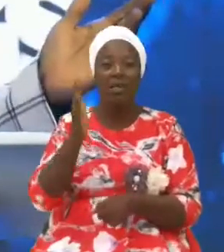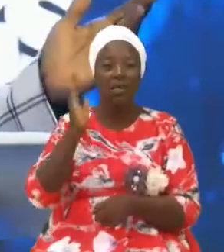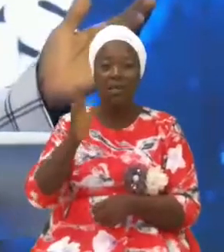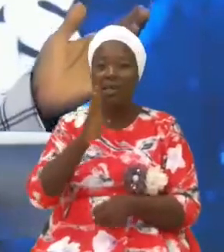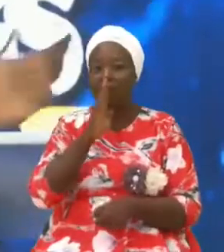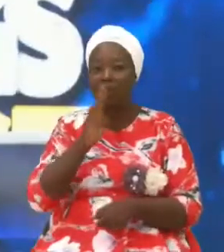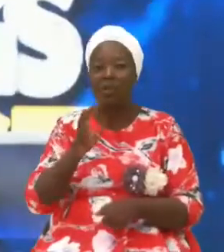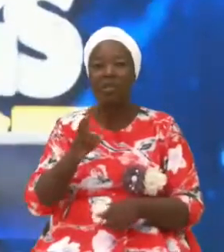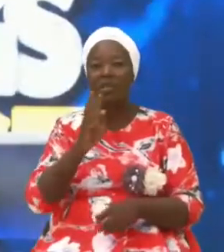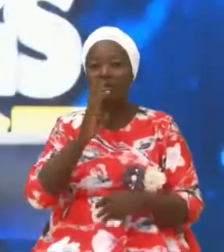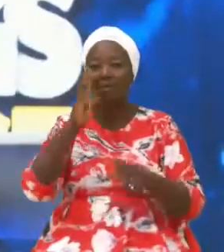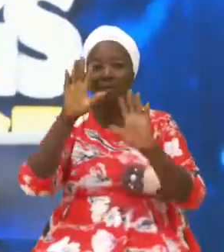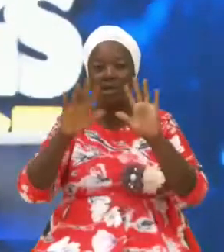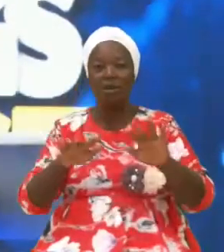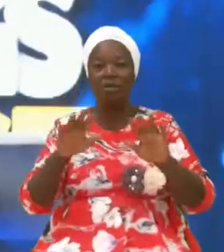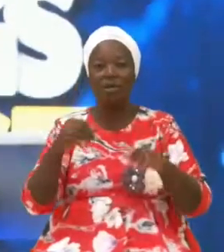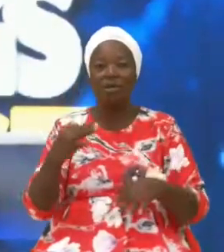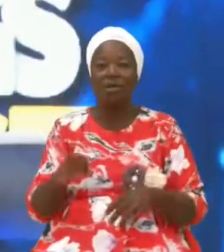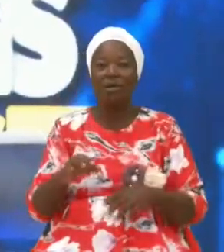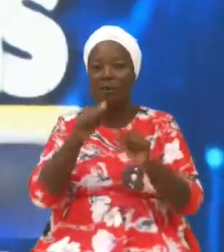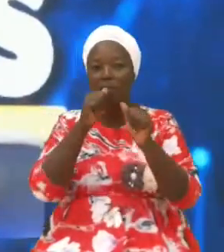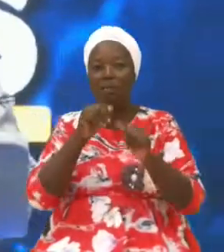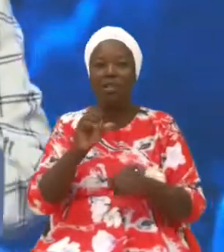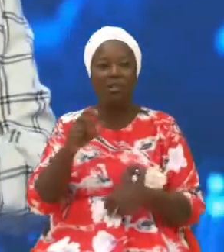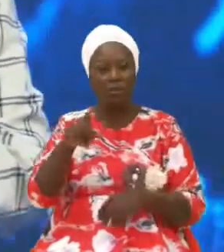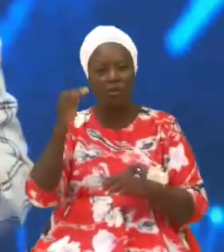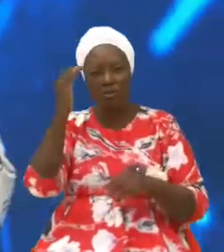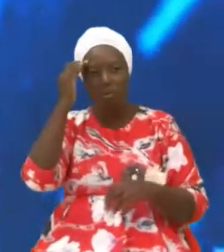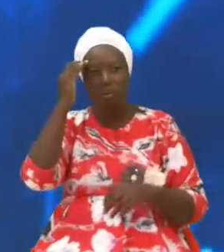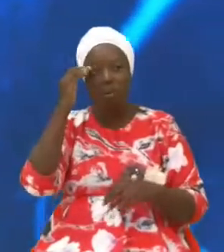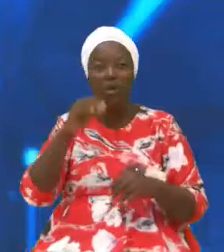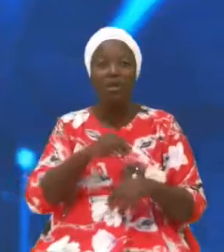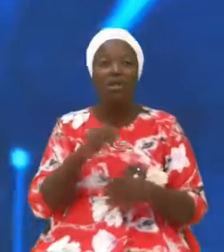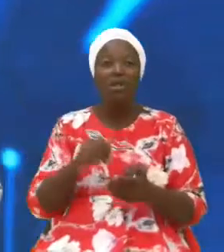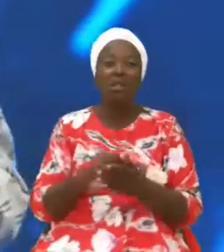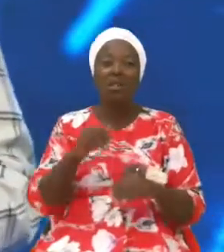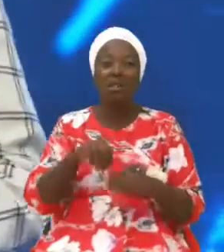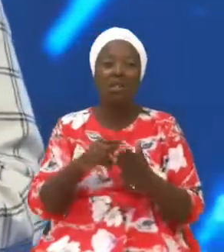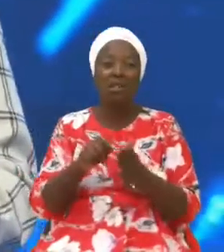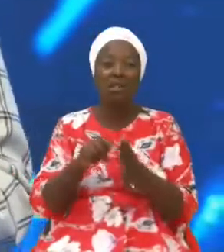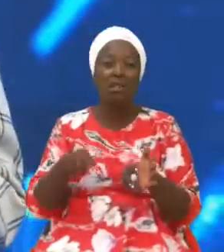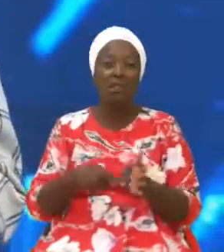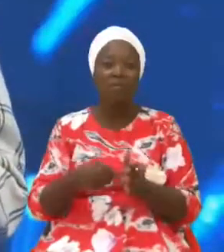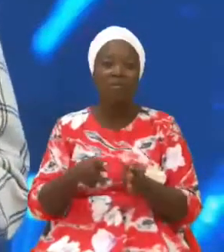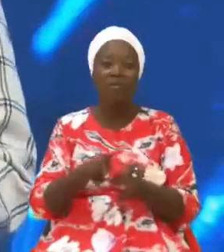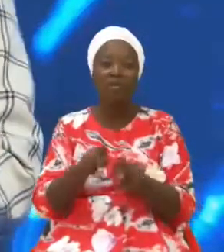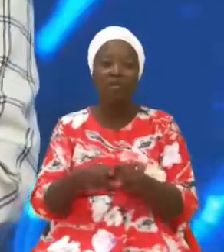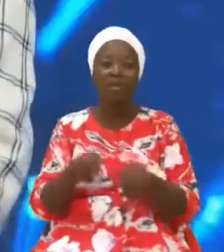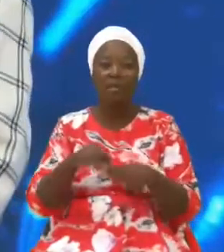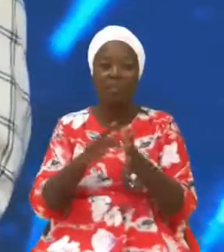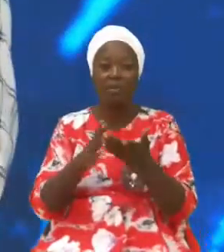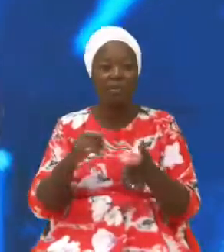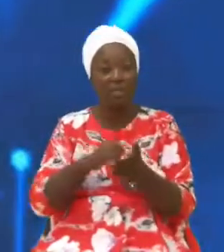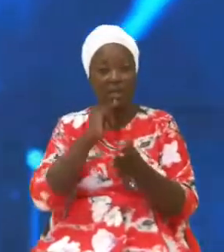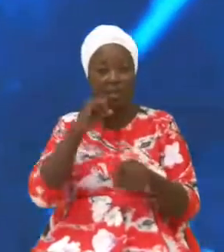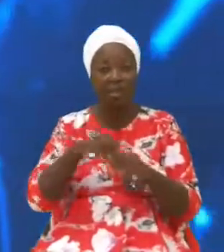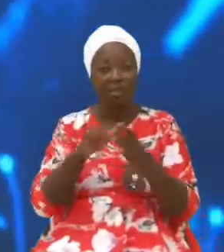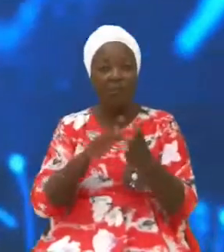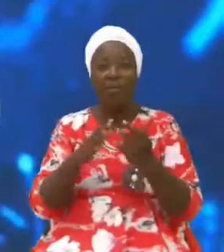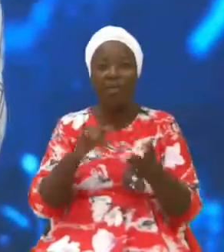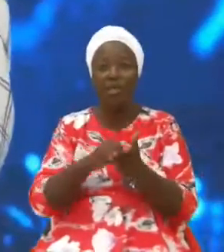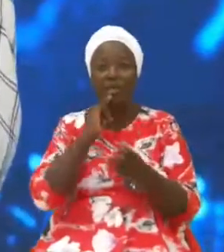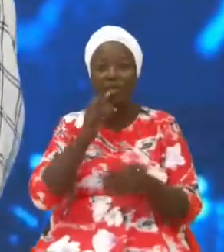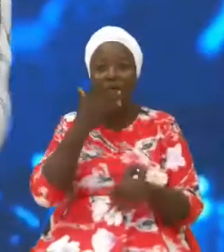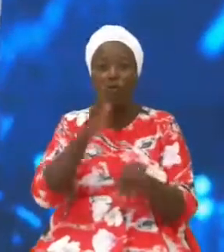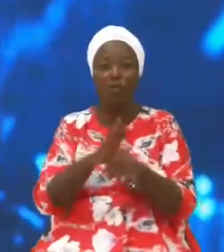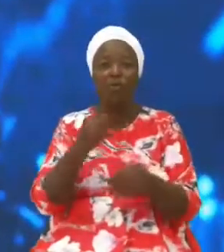times, many years, there shall be showers of blessing. Did you know it is from the